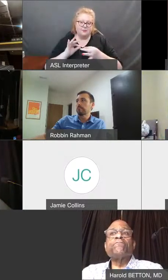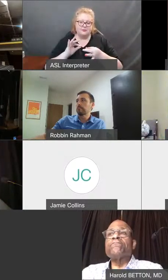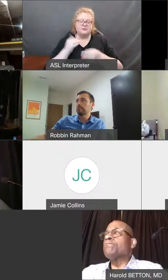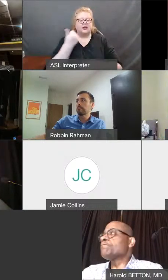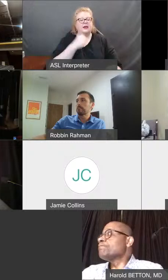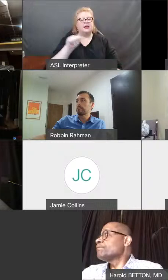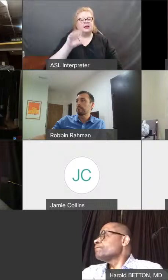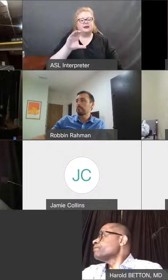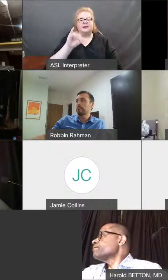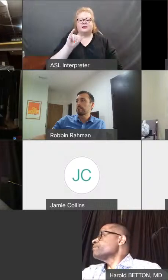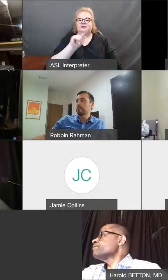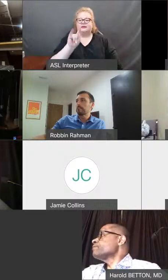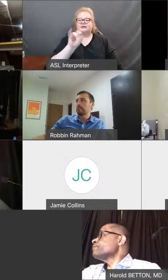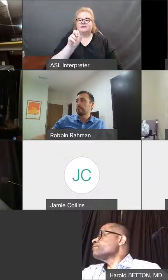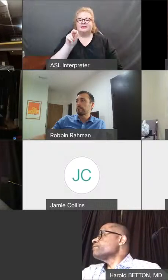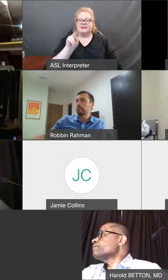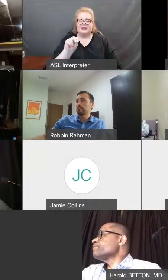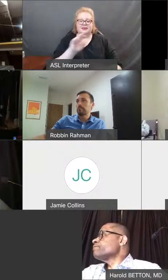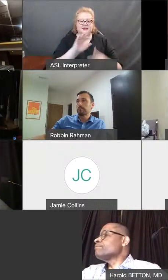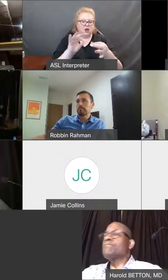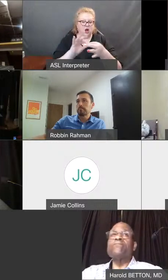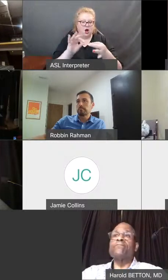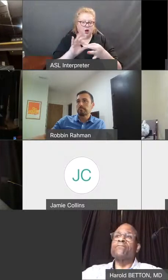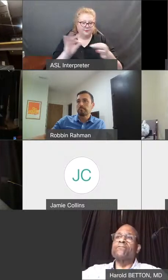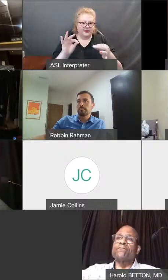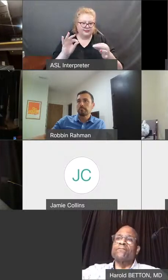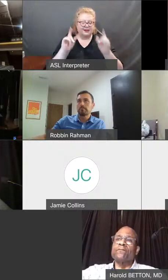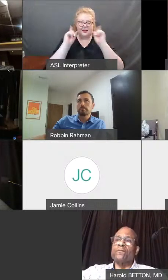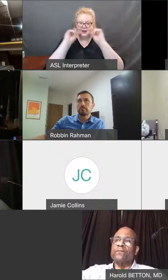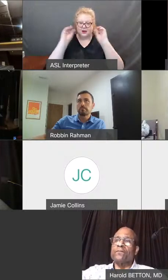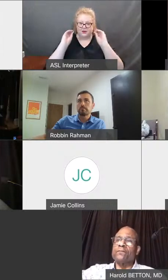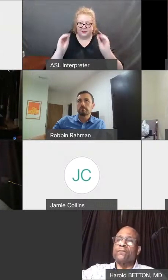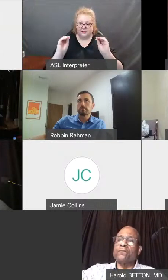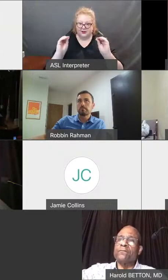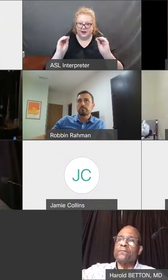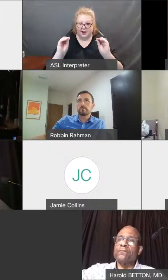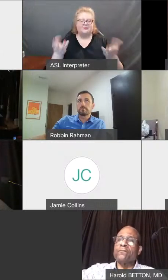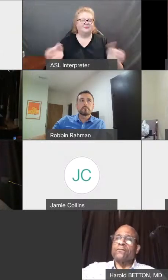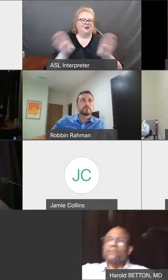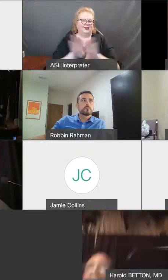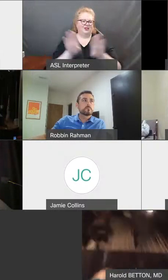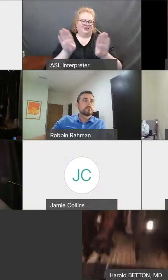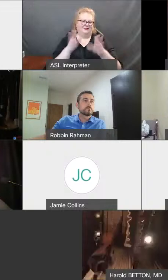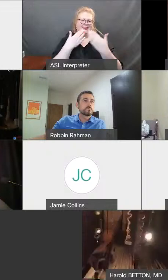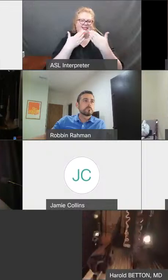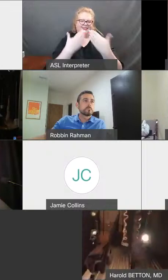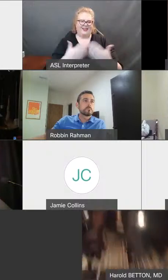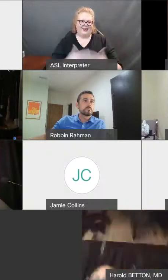citizens' comments? All right, hearing none, we stand adjourned. Thank you.